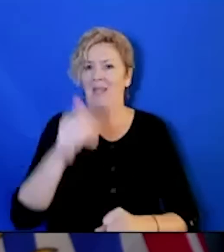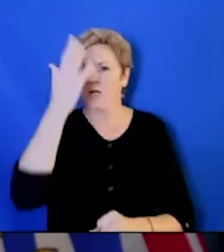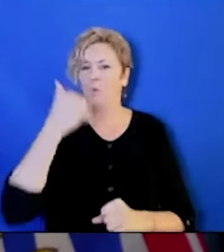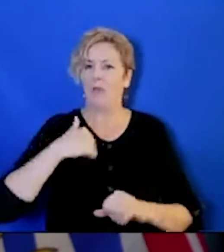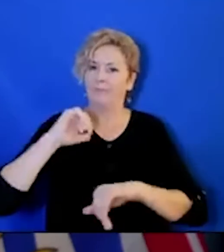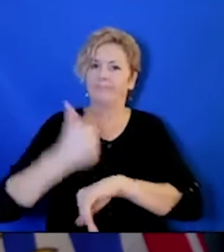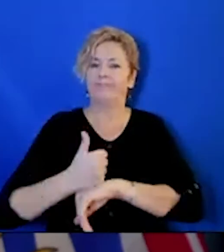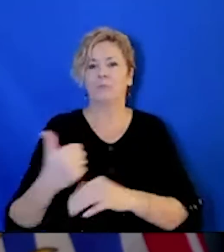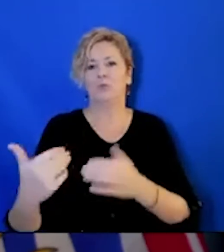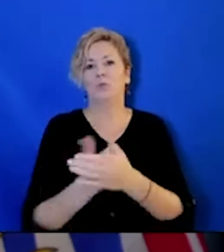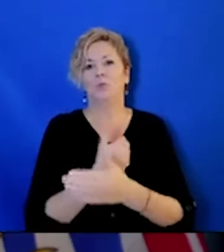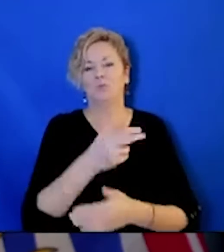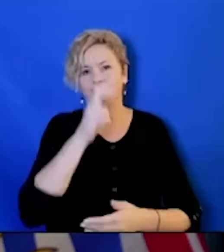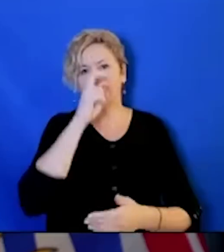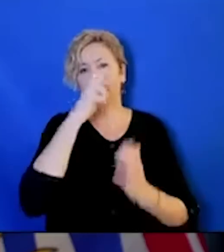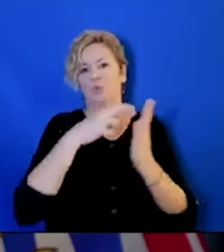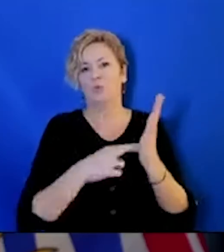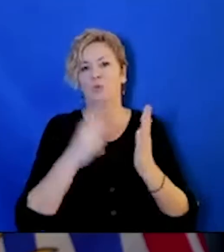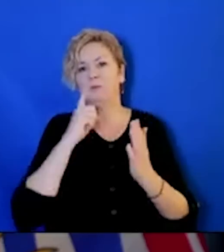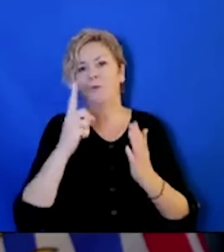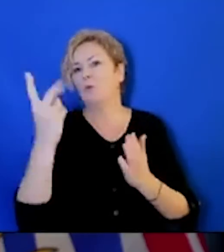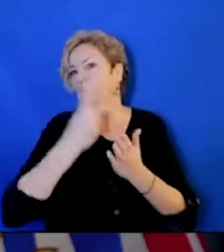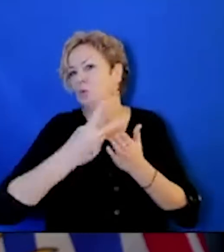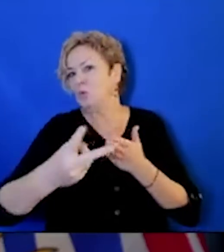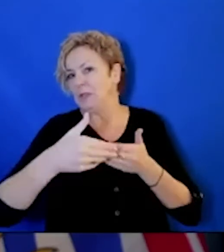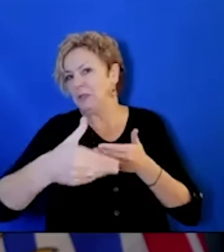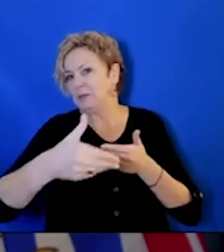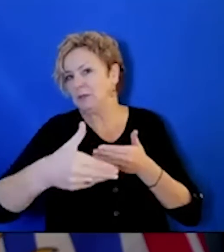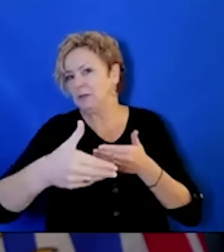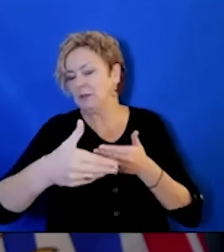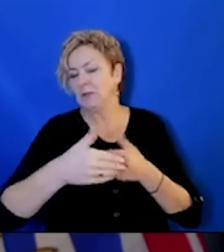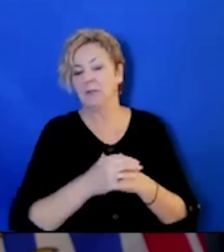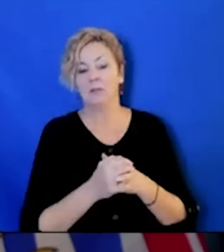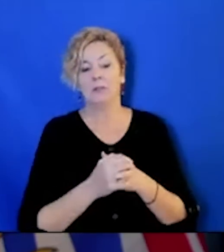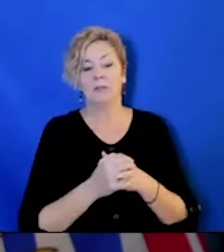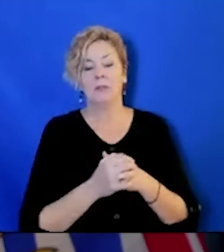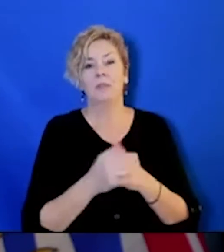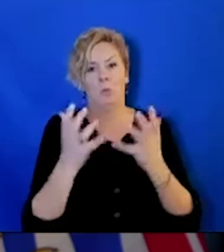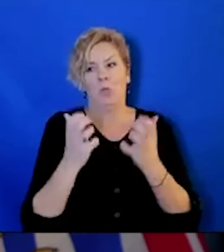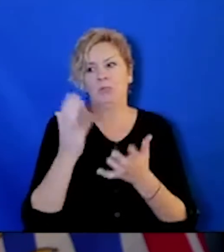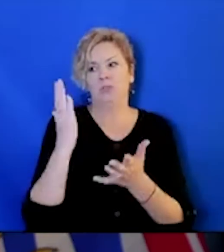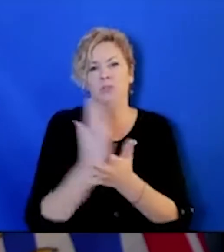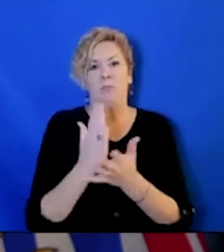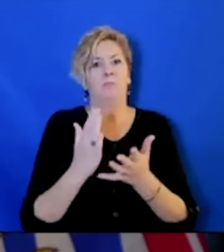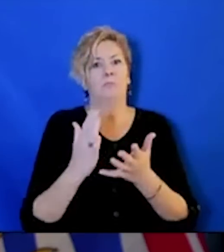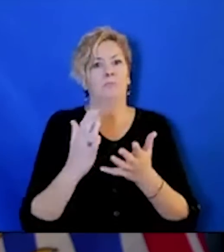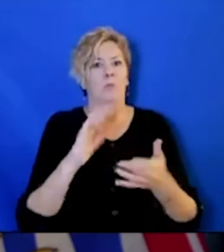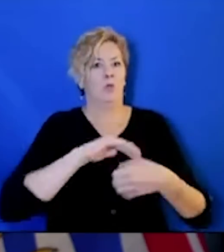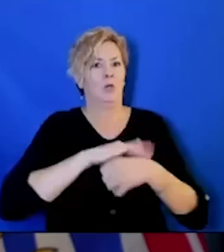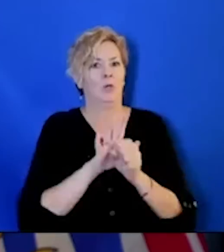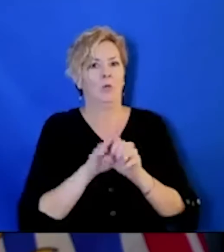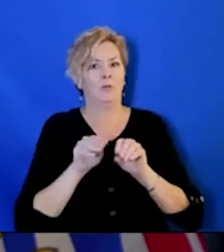is to break those chains of transmission. And we know that those transmissions were happening at a rapid rate in some parts of our